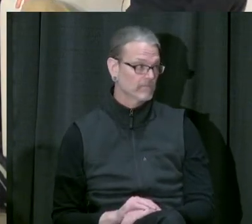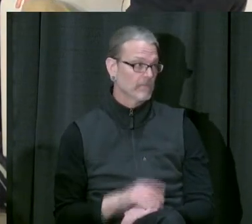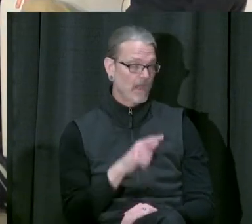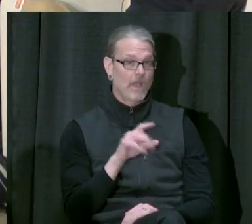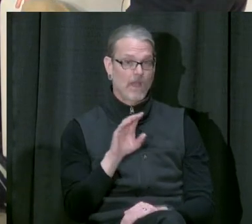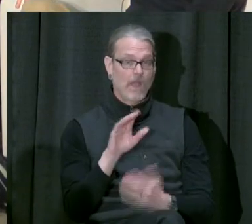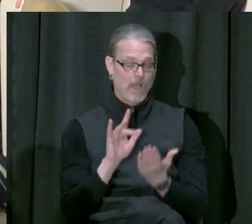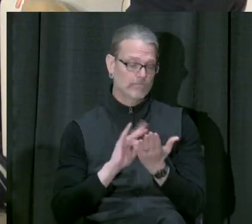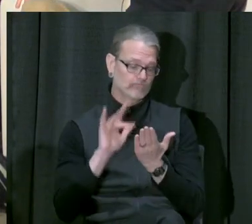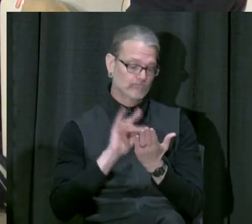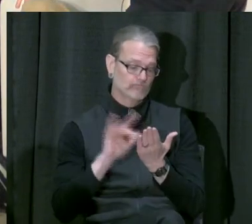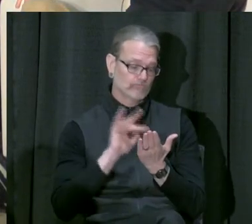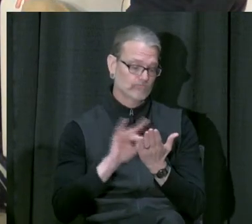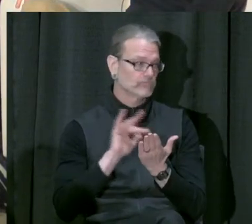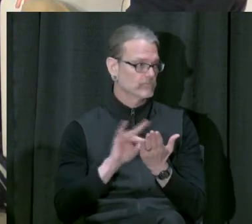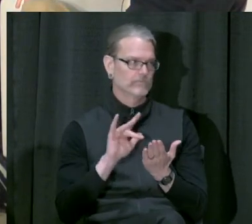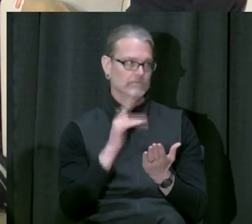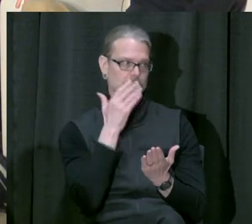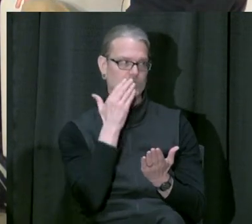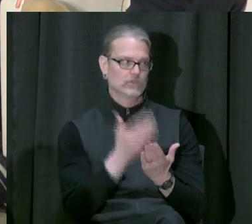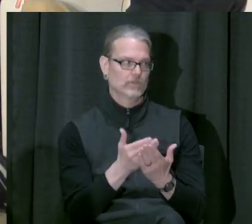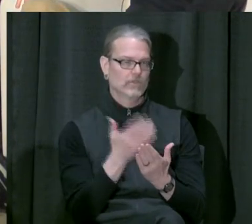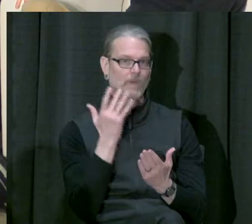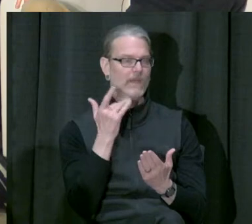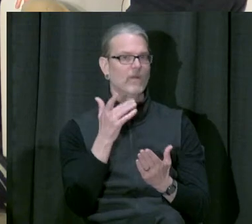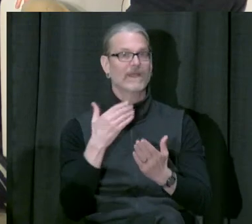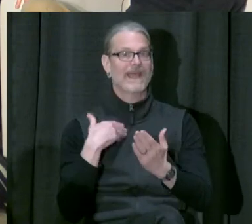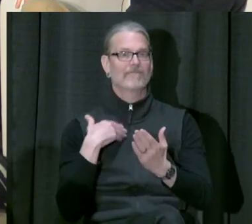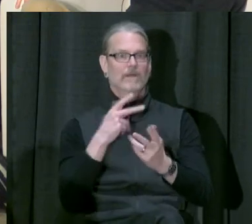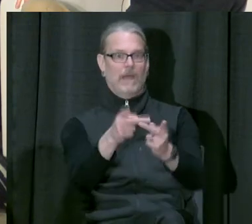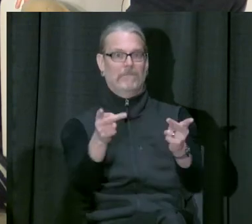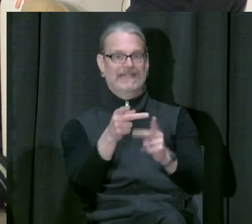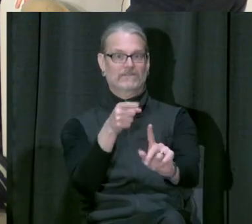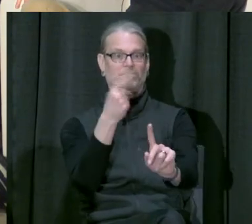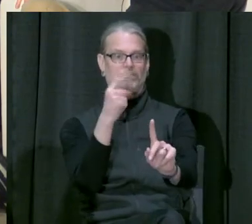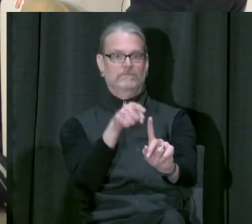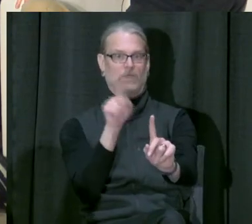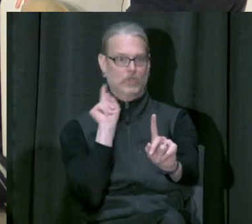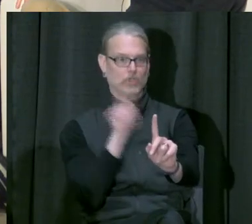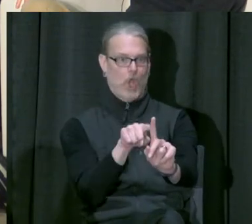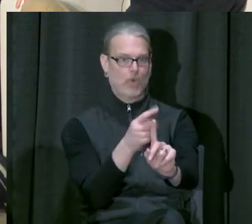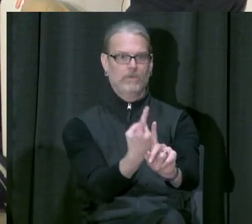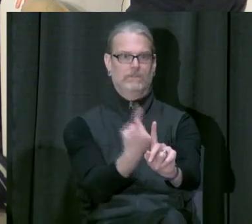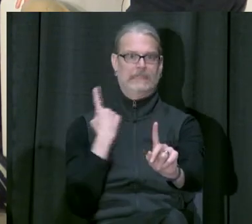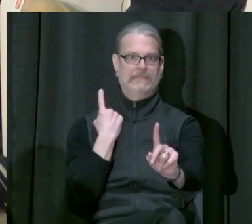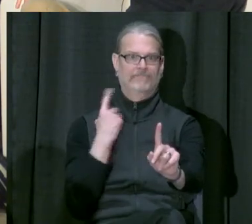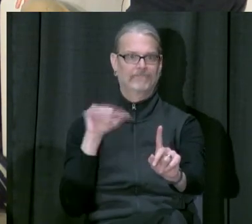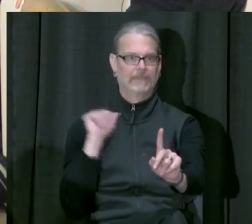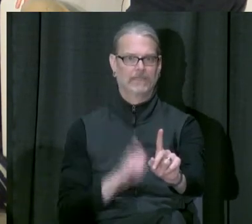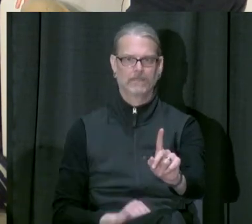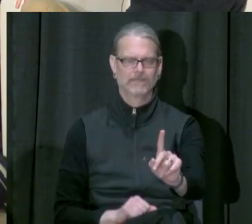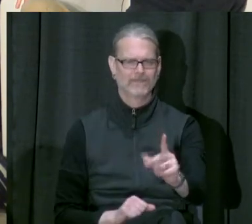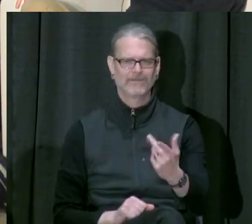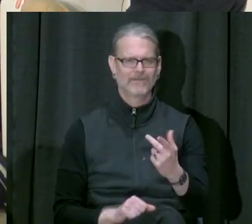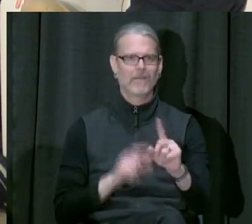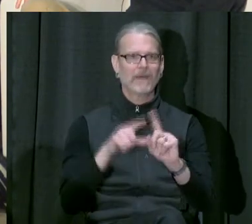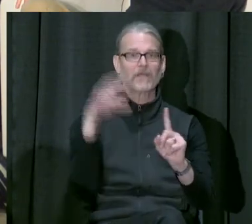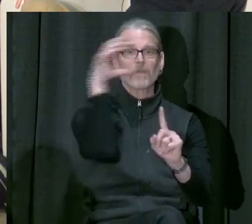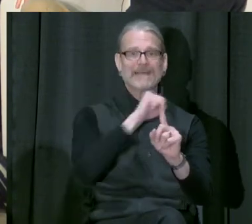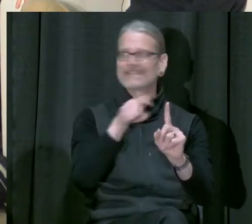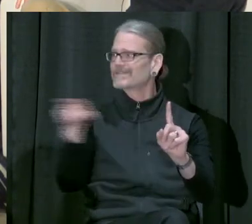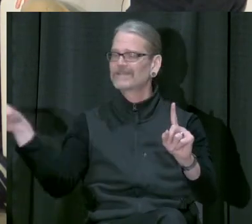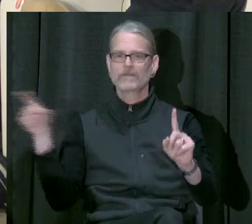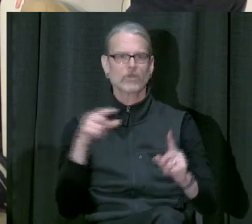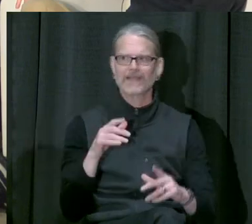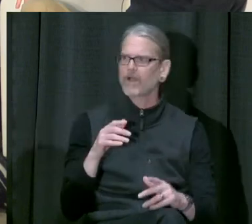right. You know, usually we just had a destination and that was the place we wanted to go. And you miss out on so many of the other things. Oh, I didn't know there was